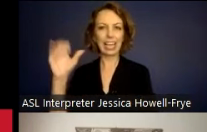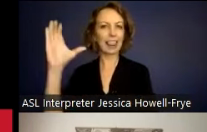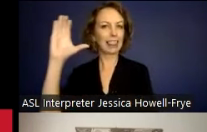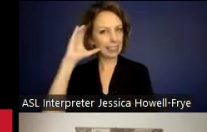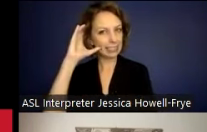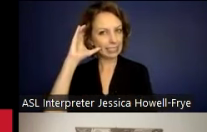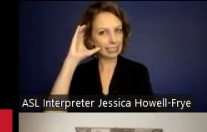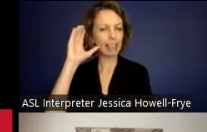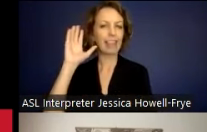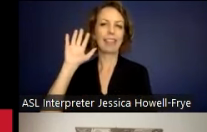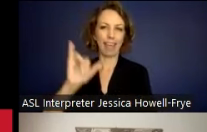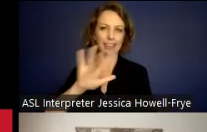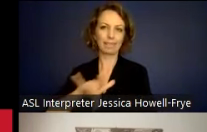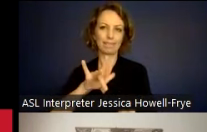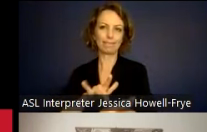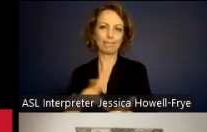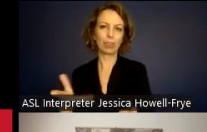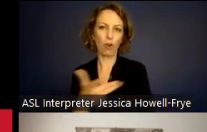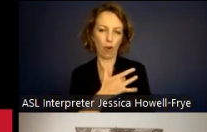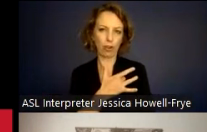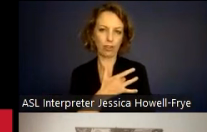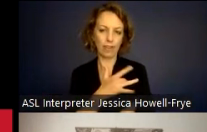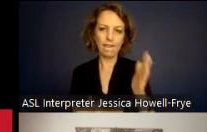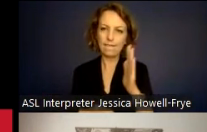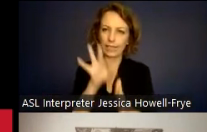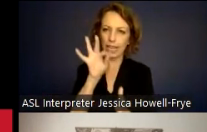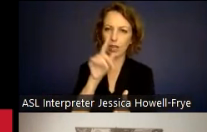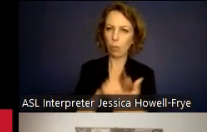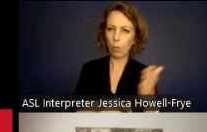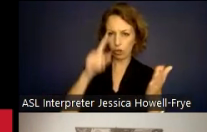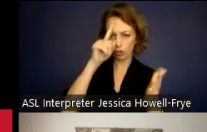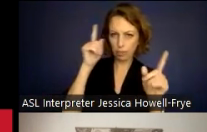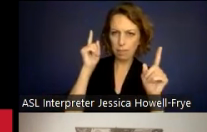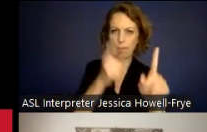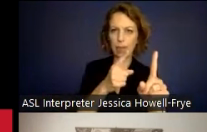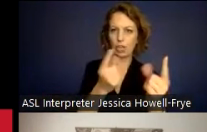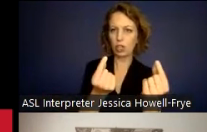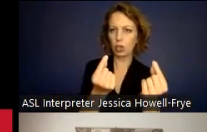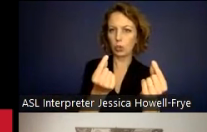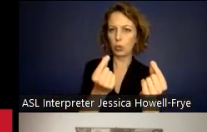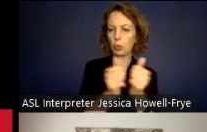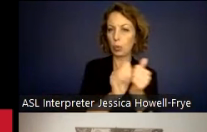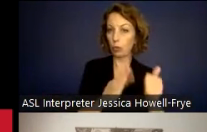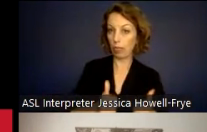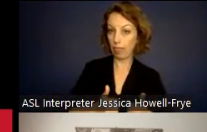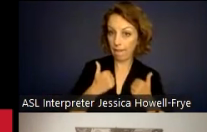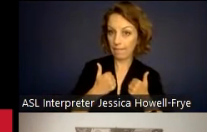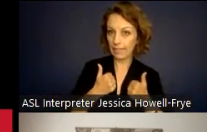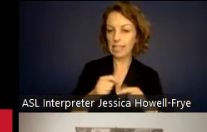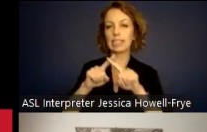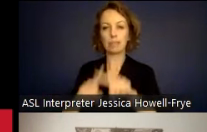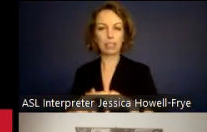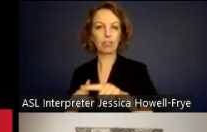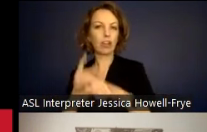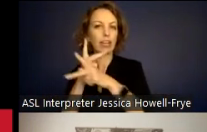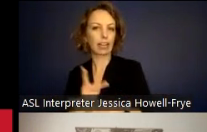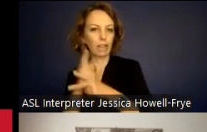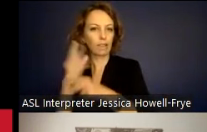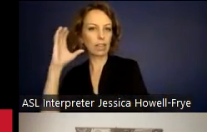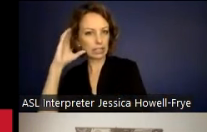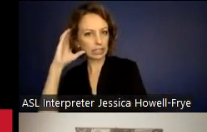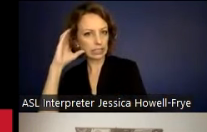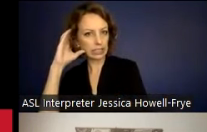StoryCorps' mission. Finding what you're meant to do with your life has a lot to do with careful listening, listening to that